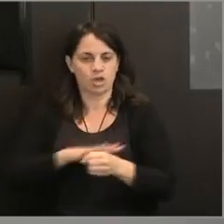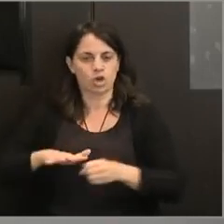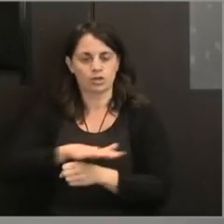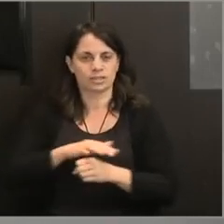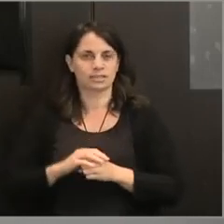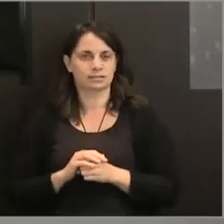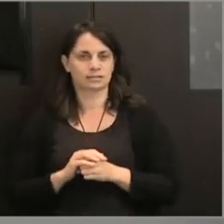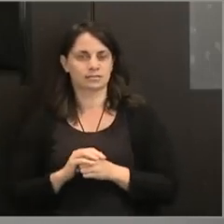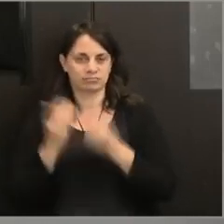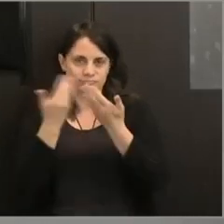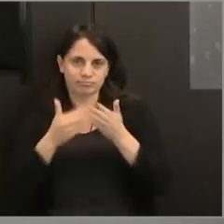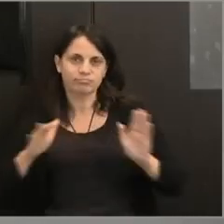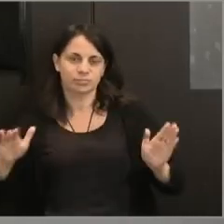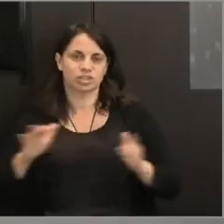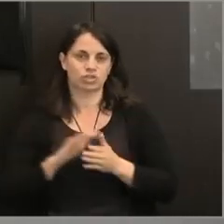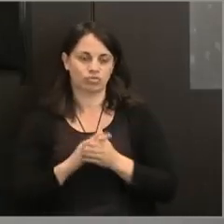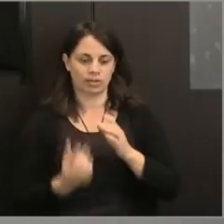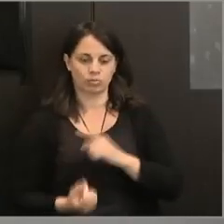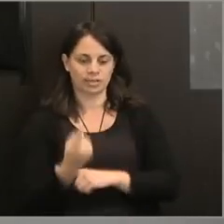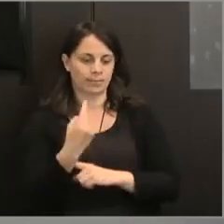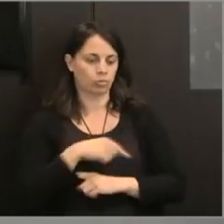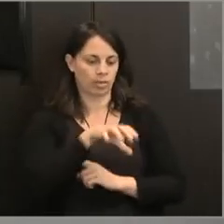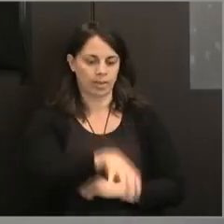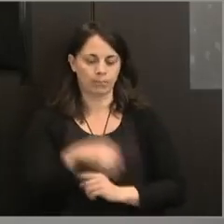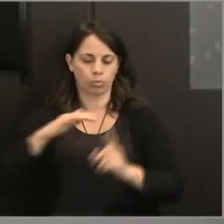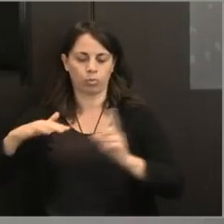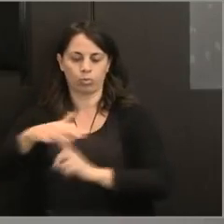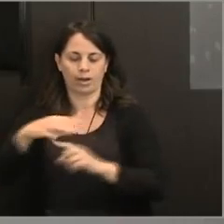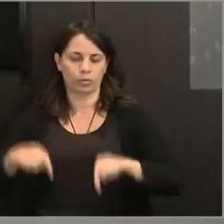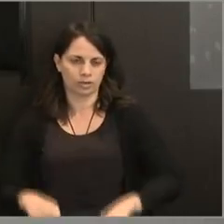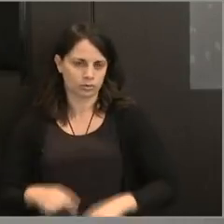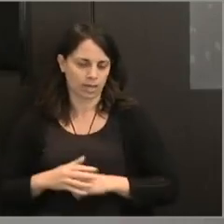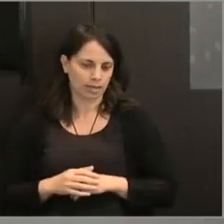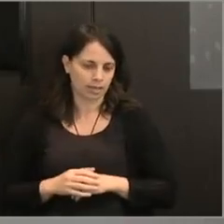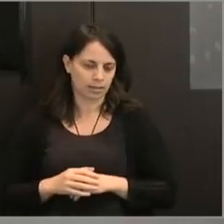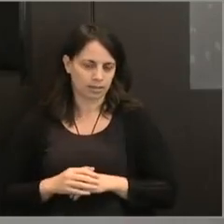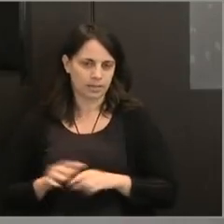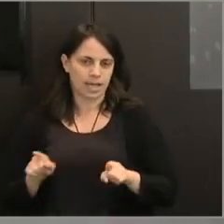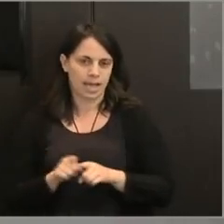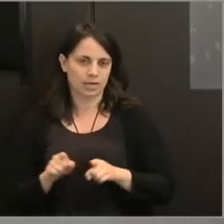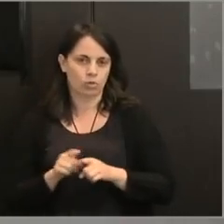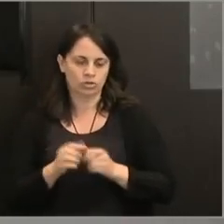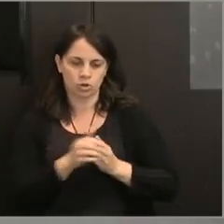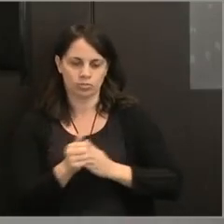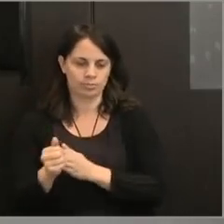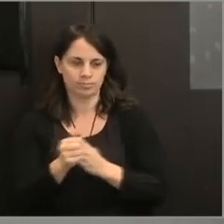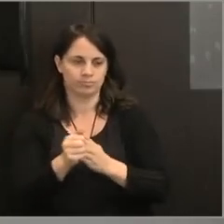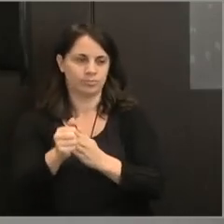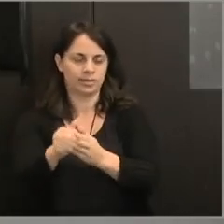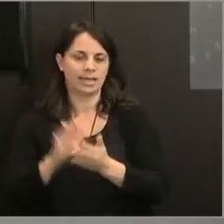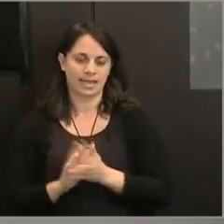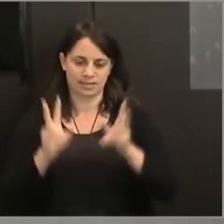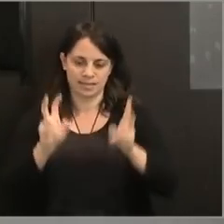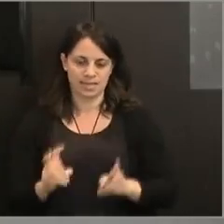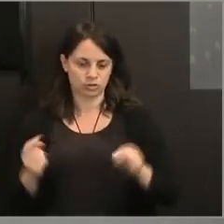general status of iwi and hapu today, and for the particular antecedents that have shaped the issues before this